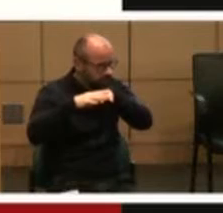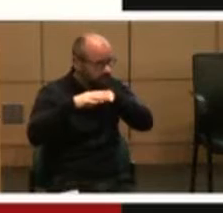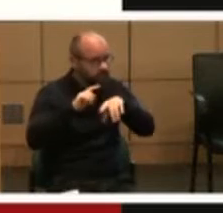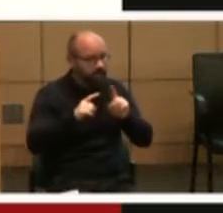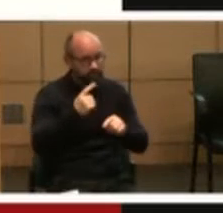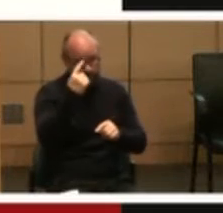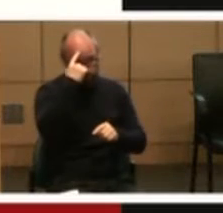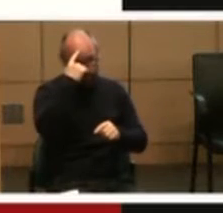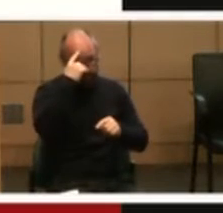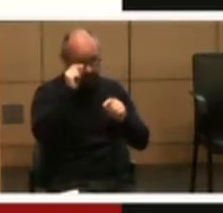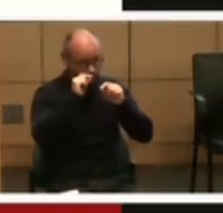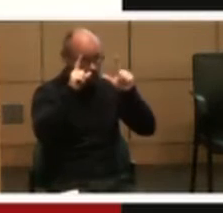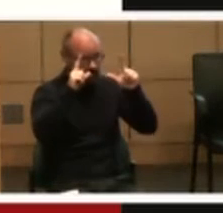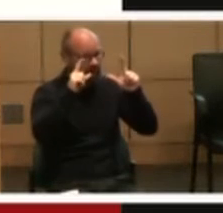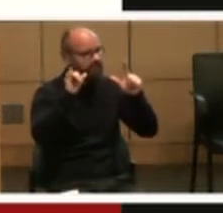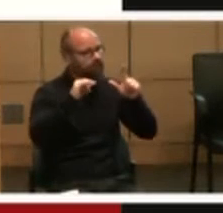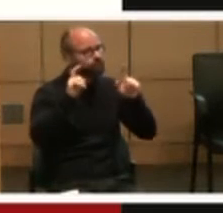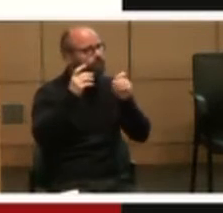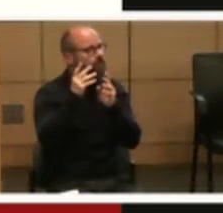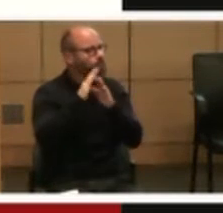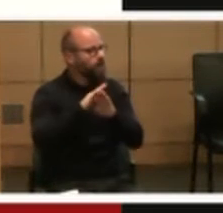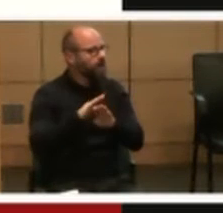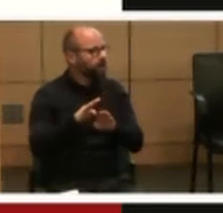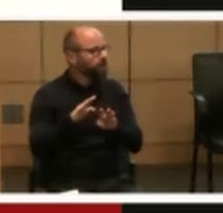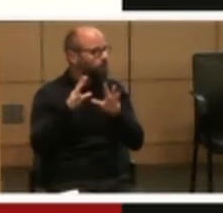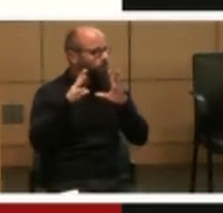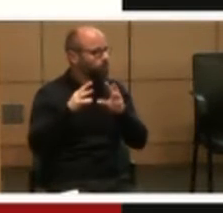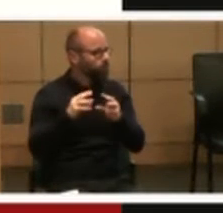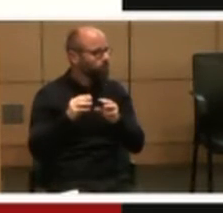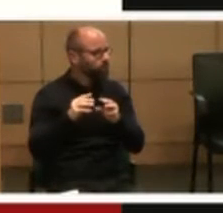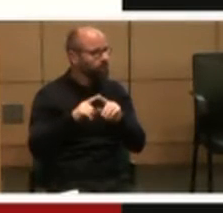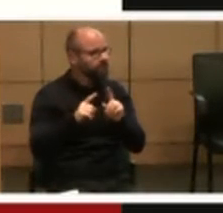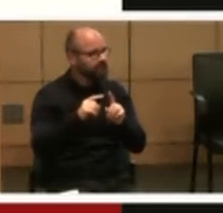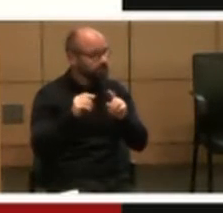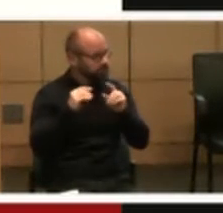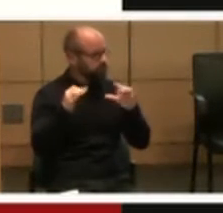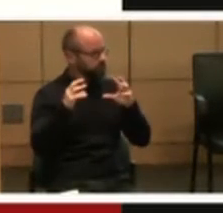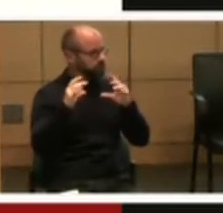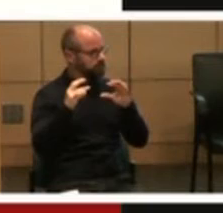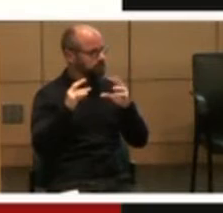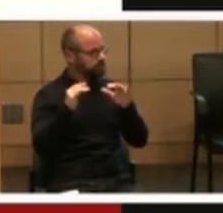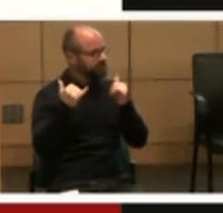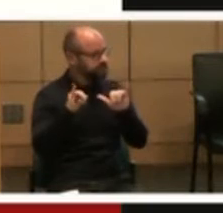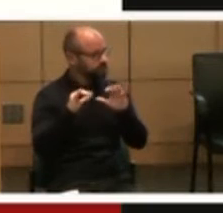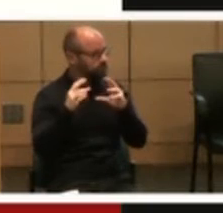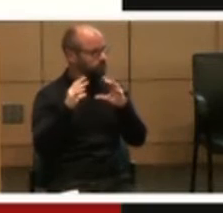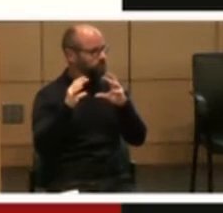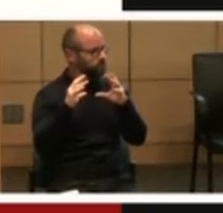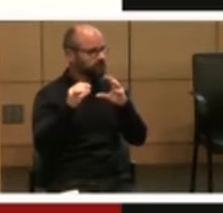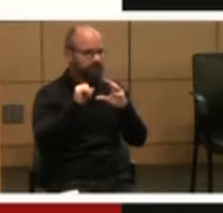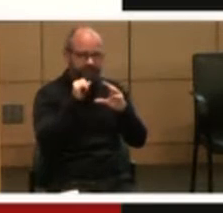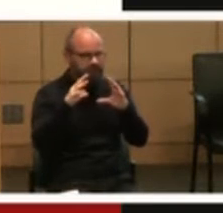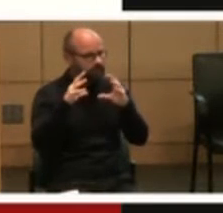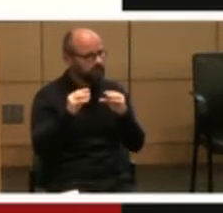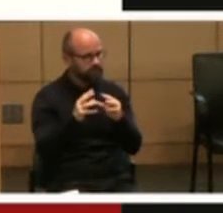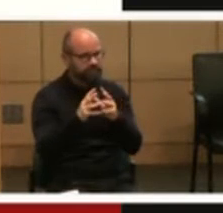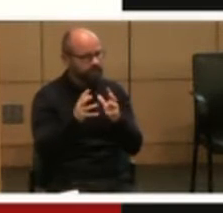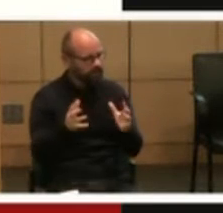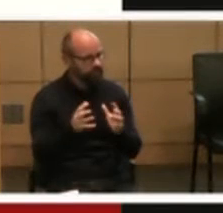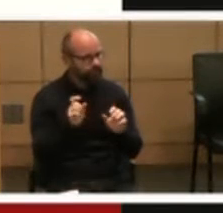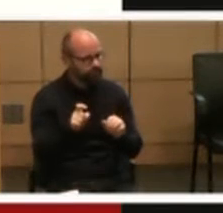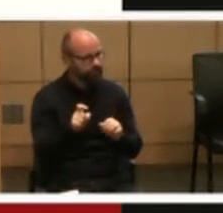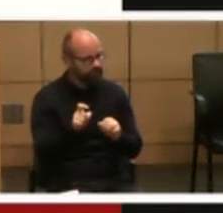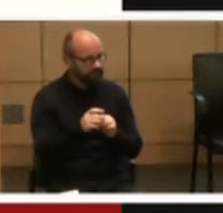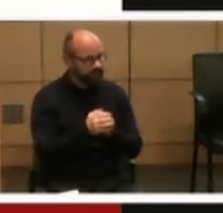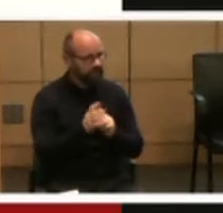that activity should go down. There was reduction. They didn't reduce as much in children with unilateral hearing loss. And there seemed to be further changes